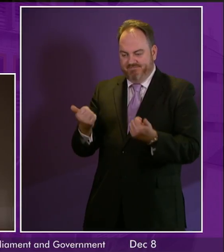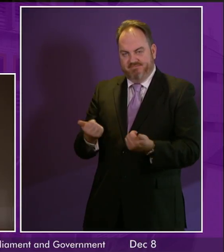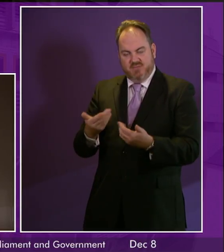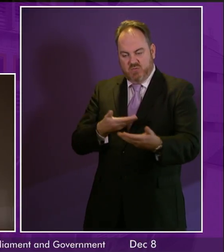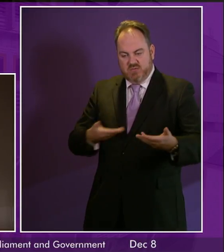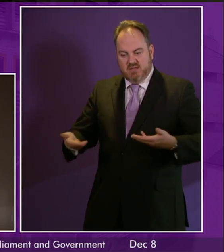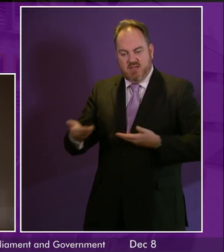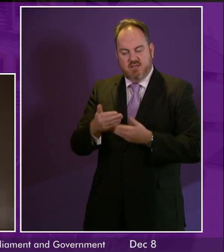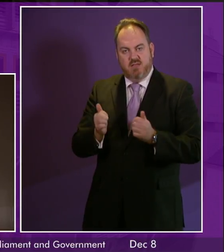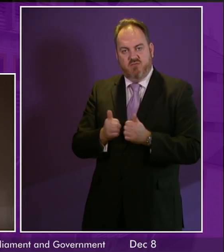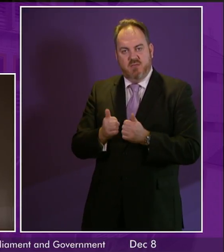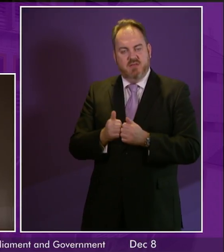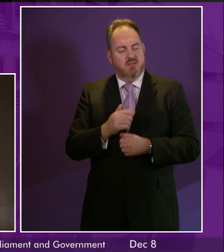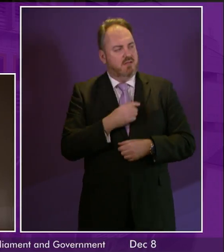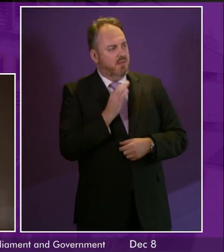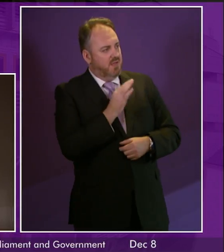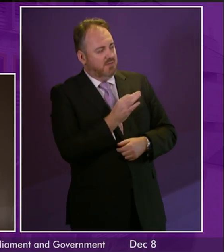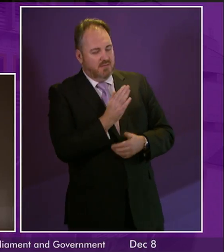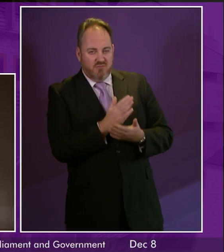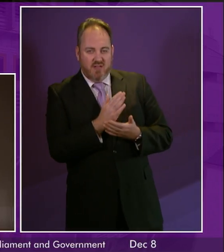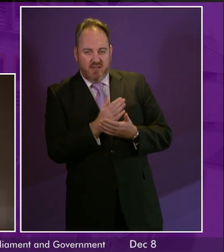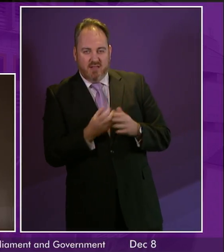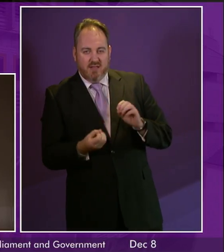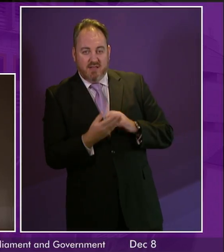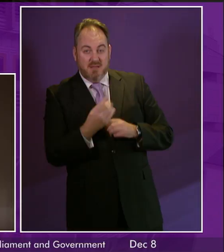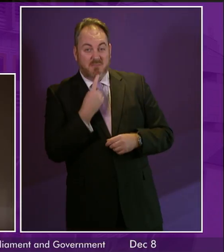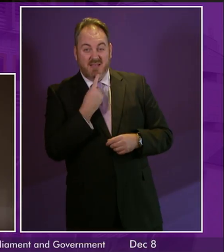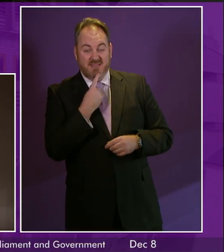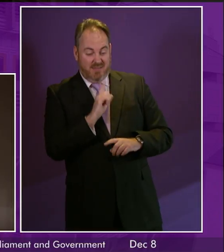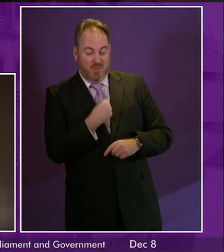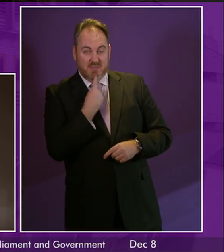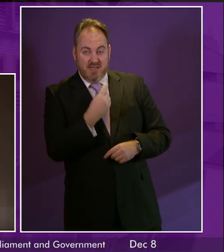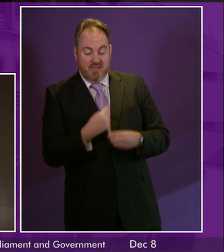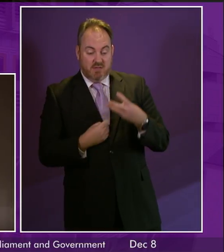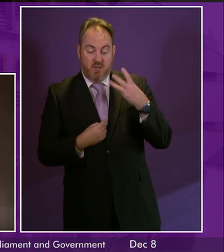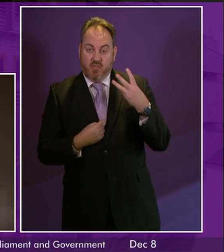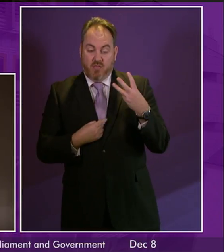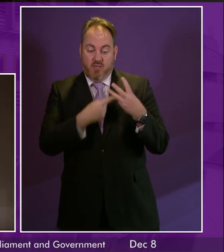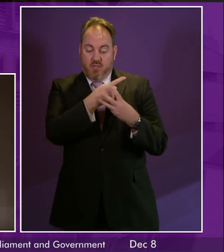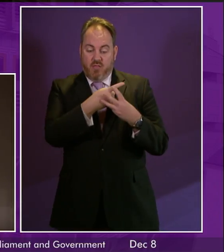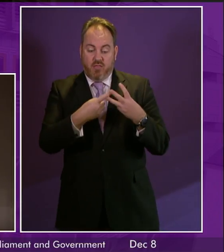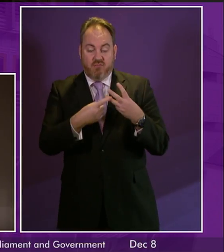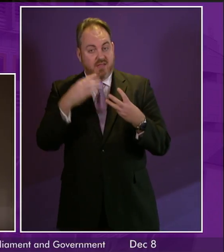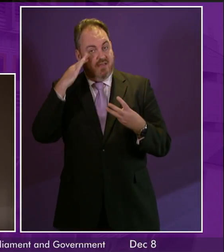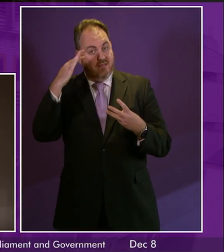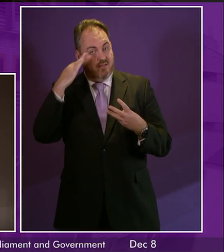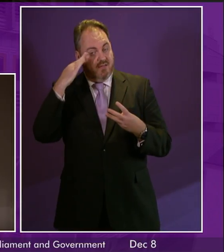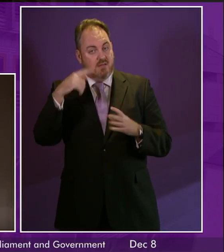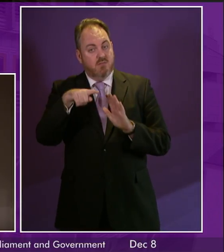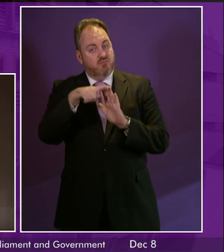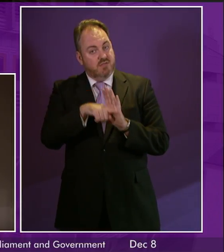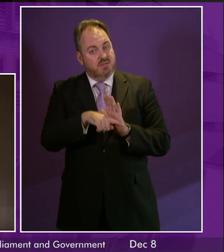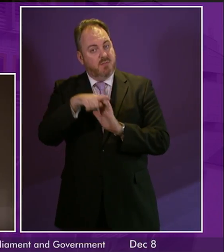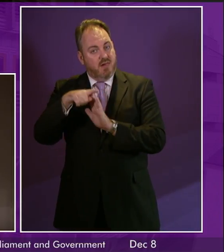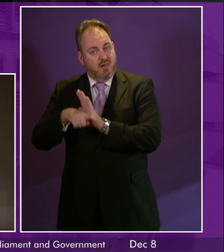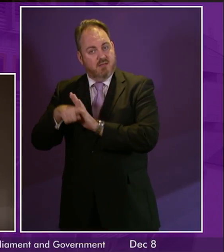agreement. Presiding Officer, in a nutshell, the written agreement establishes three principles for governing the relationship